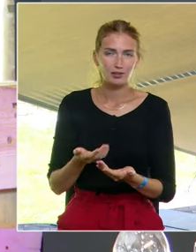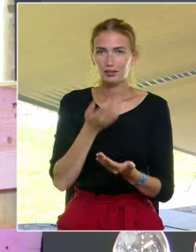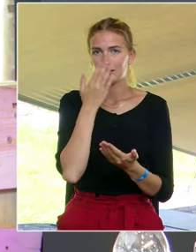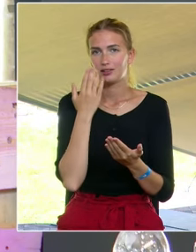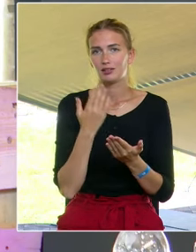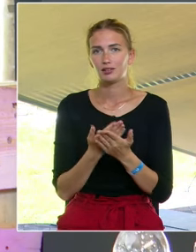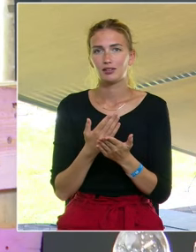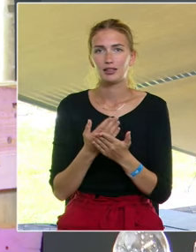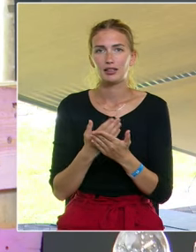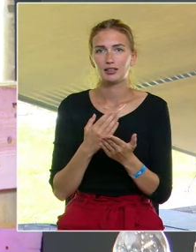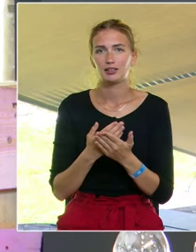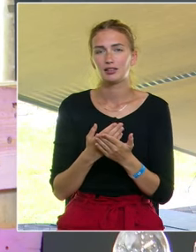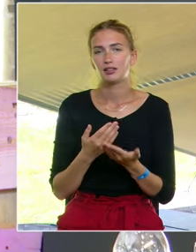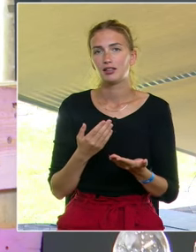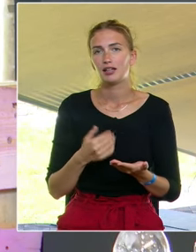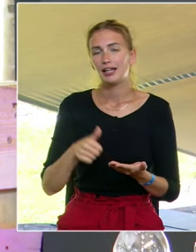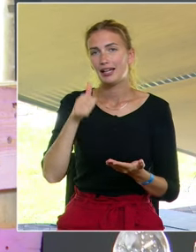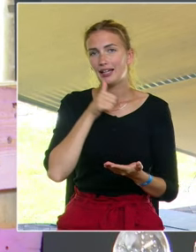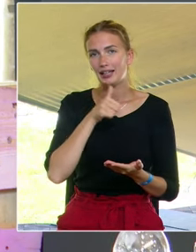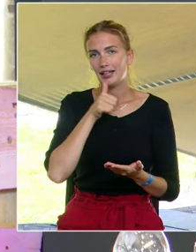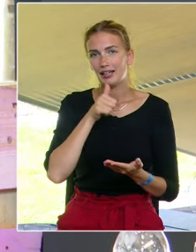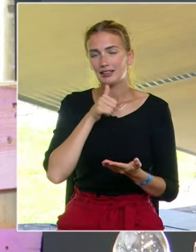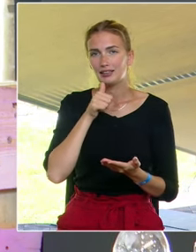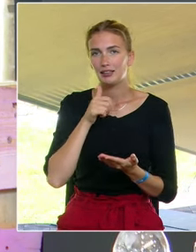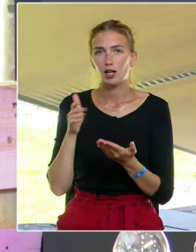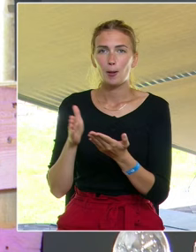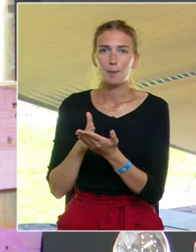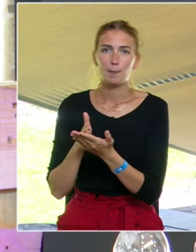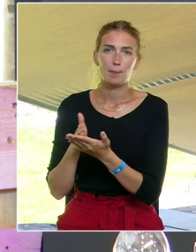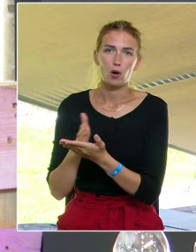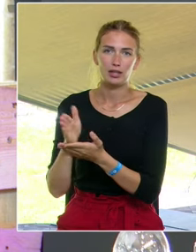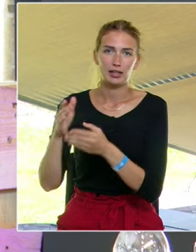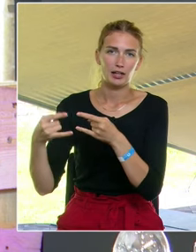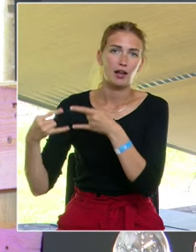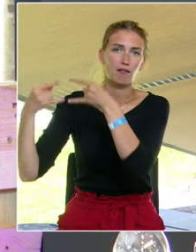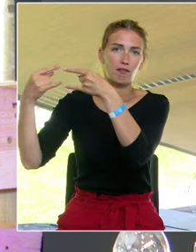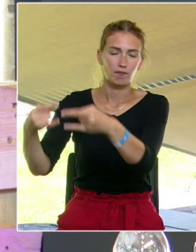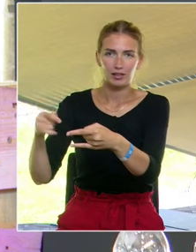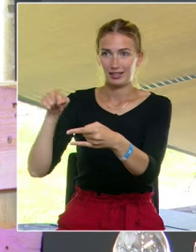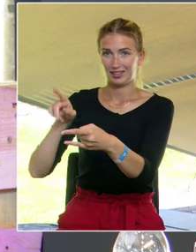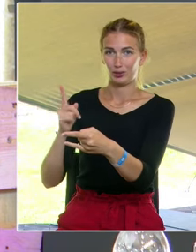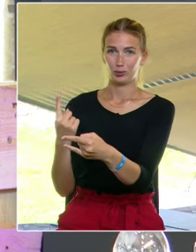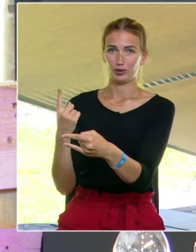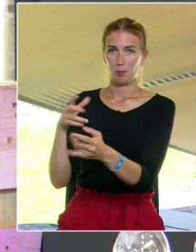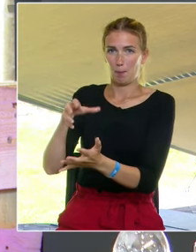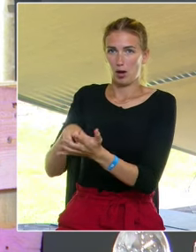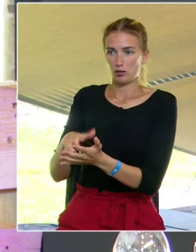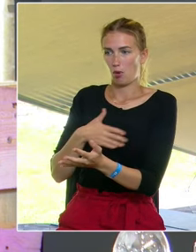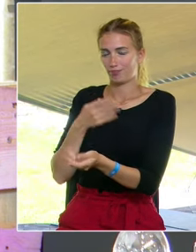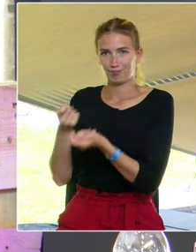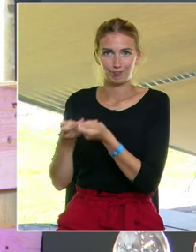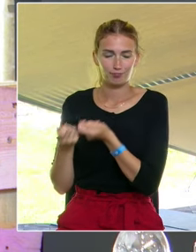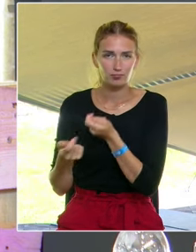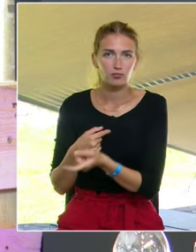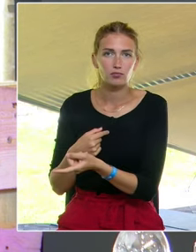you mentioned, with the ERR, which is Estonia's public broadcaster. So they do have, of course, a lot of content, but